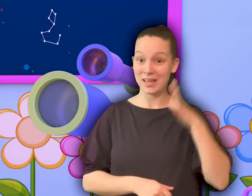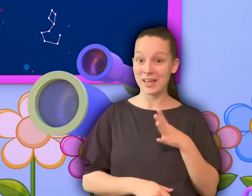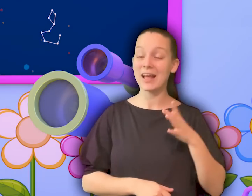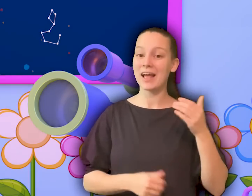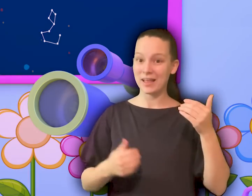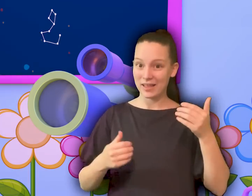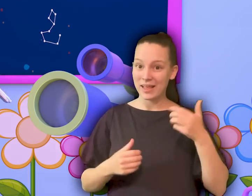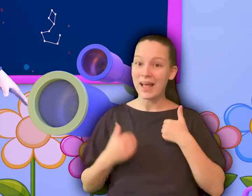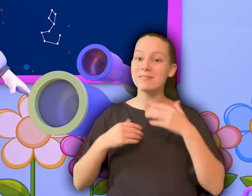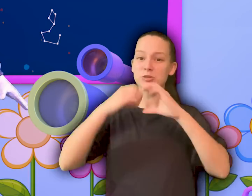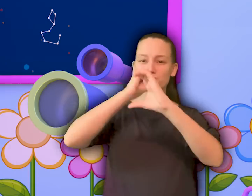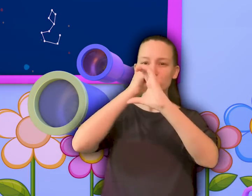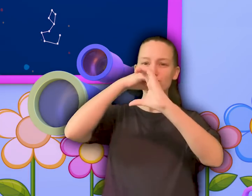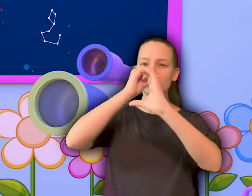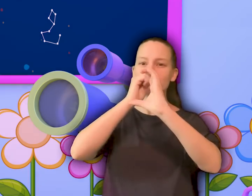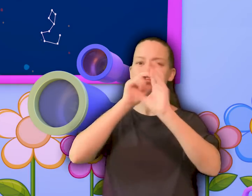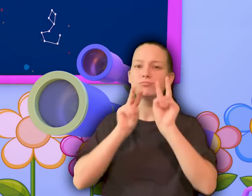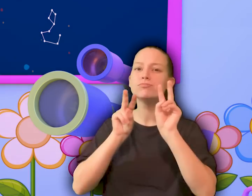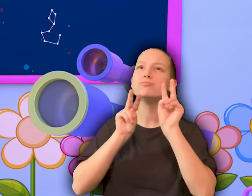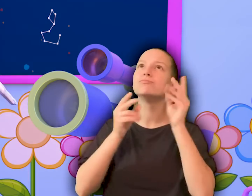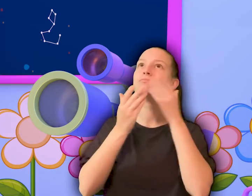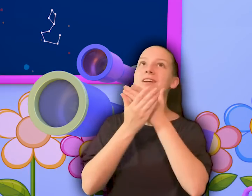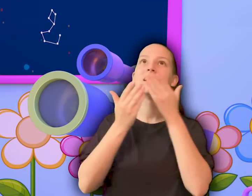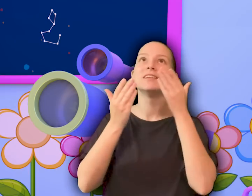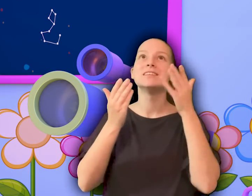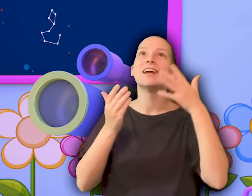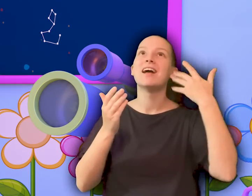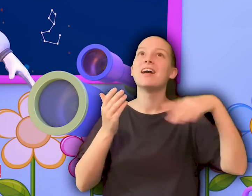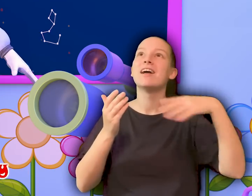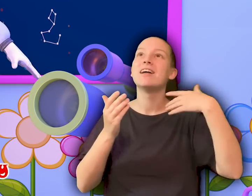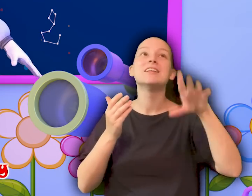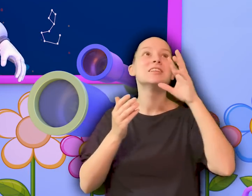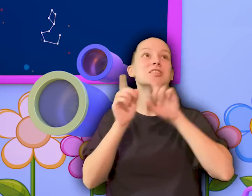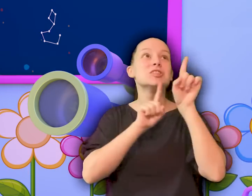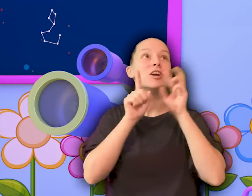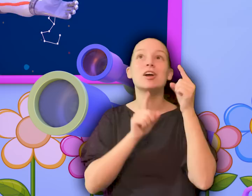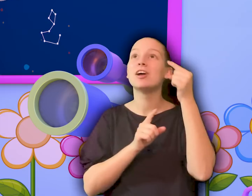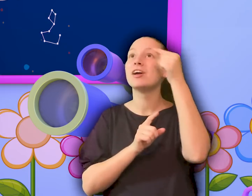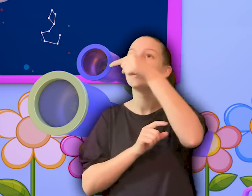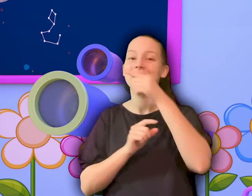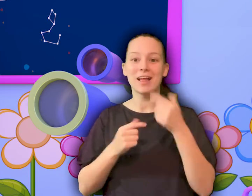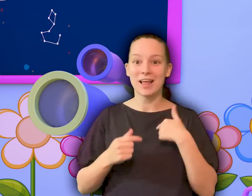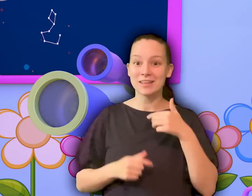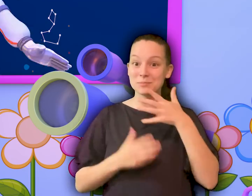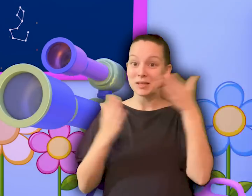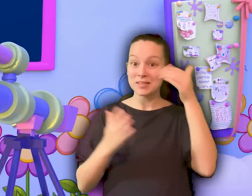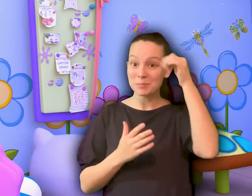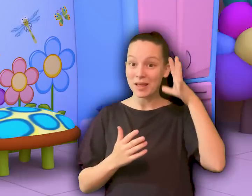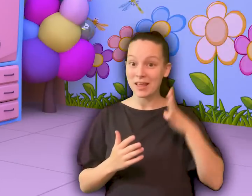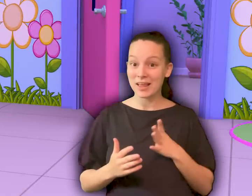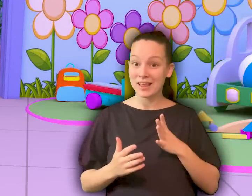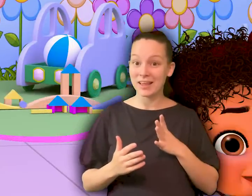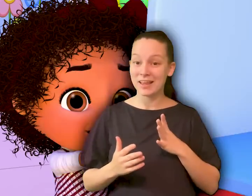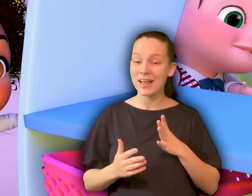I'm a Spaceman holding a telescope staring staring at the sky there's a shooting star